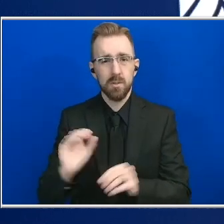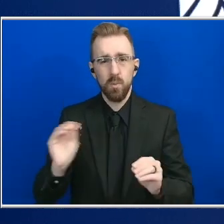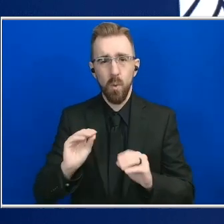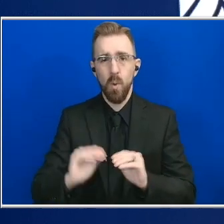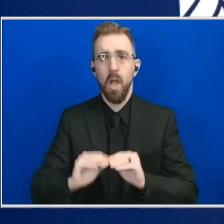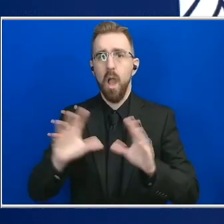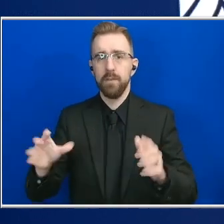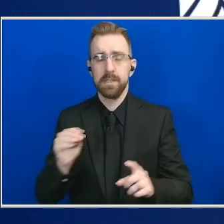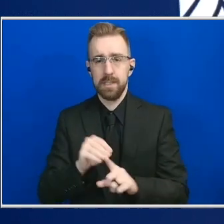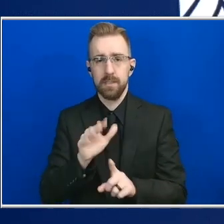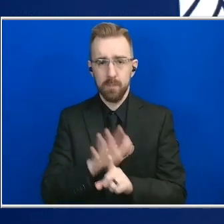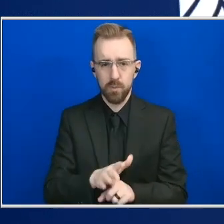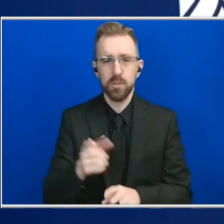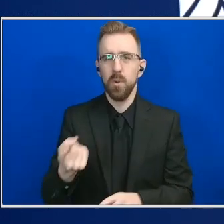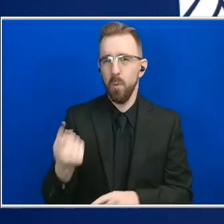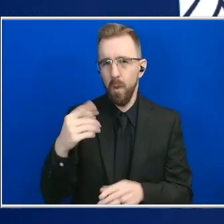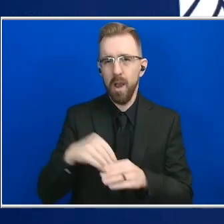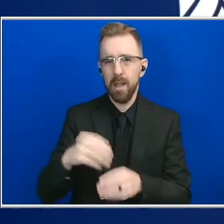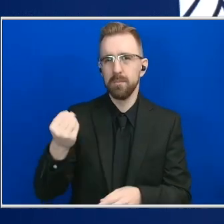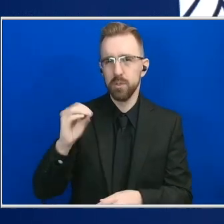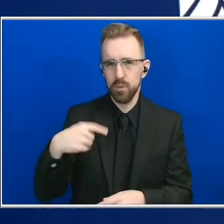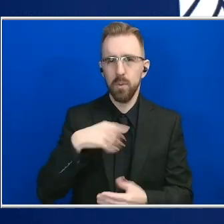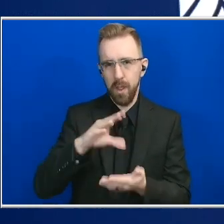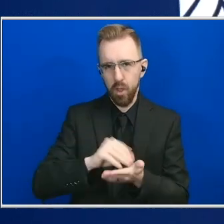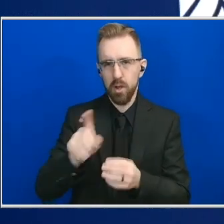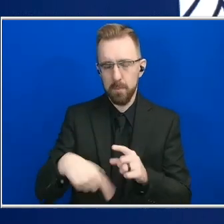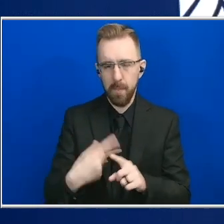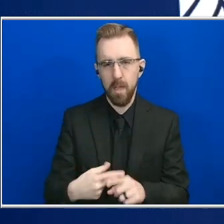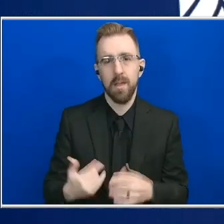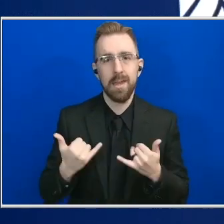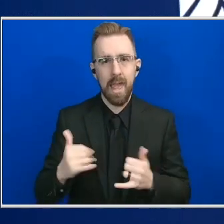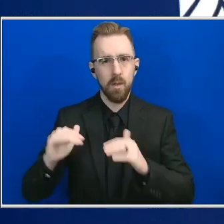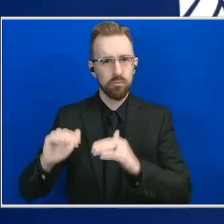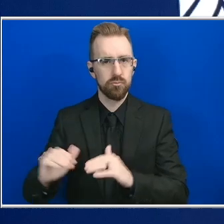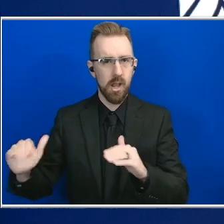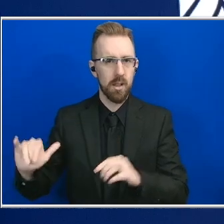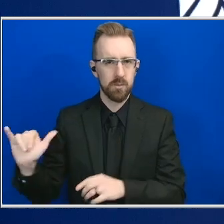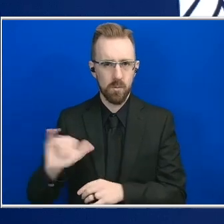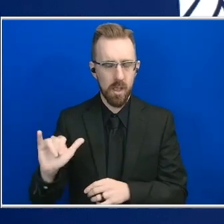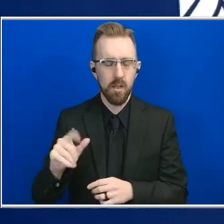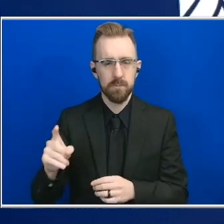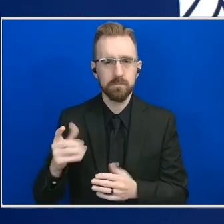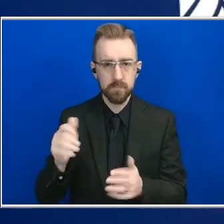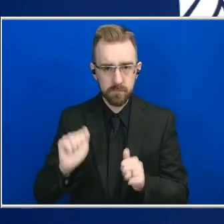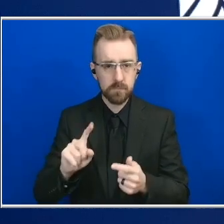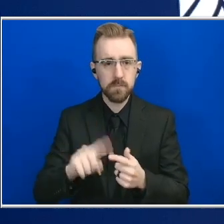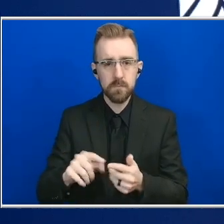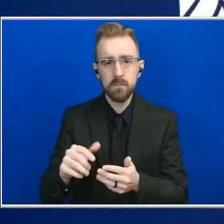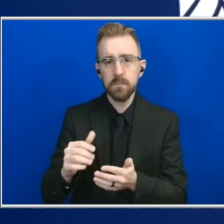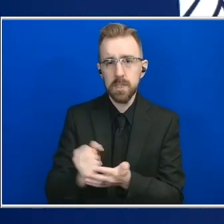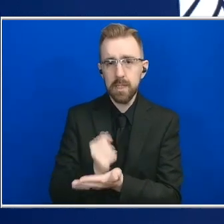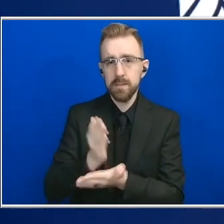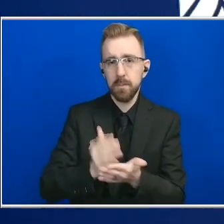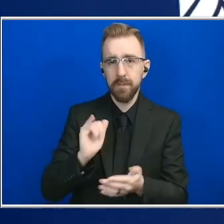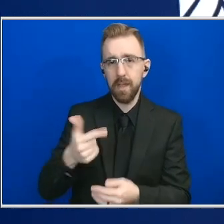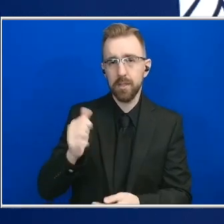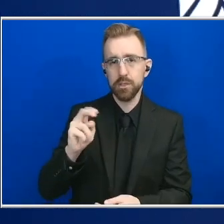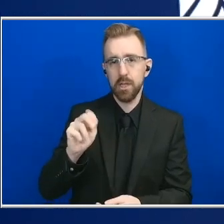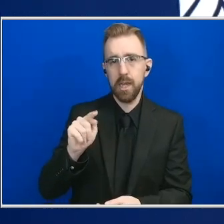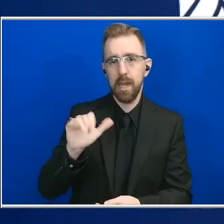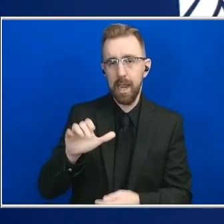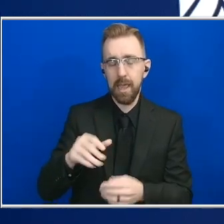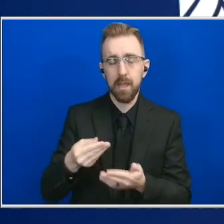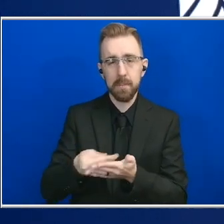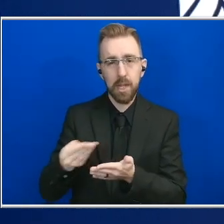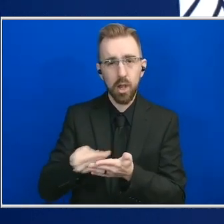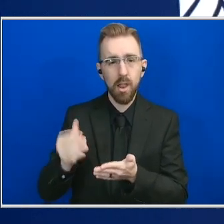was that case in Missouri that we learned about, and now this child as well. They were able to get some of that genetic material of that influenza, and I would like to say